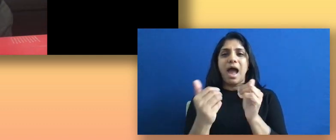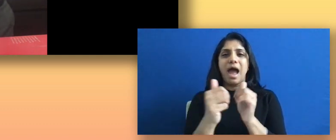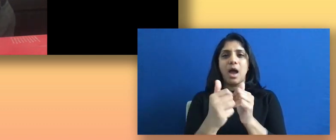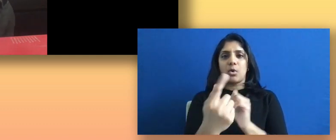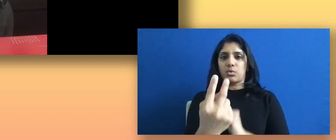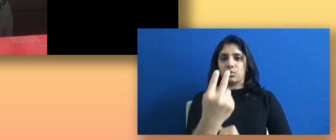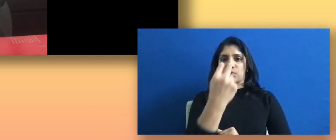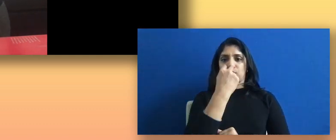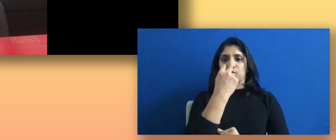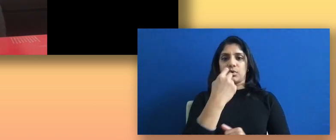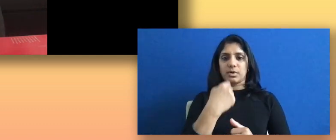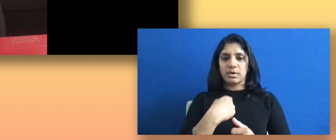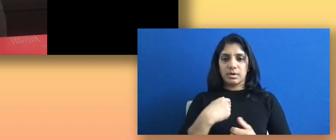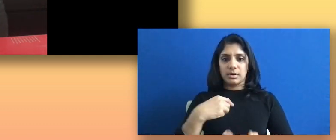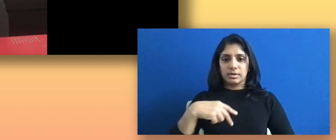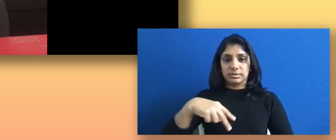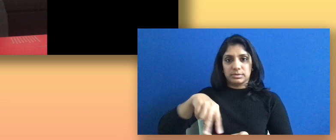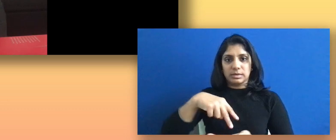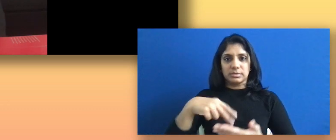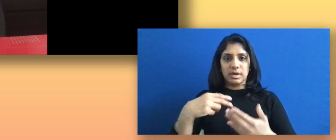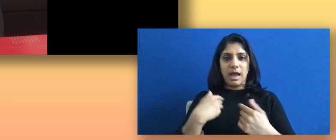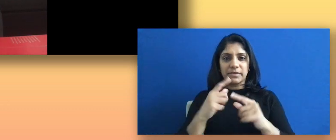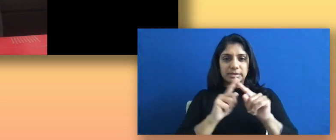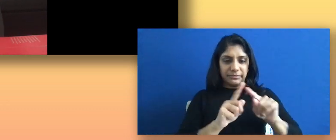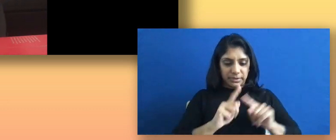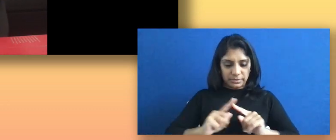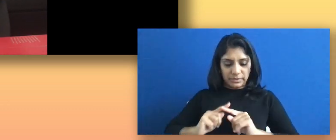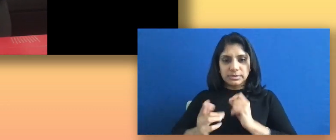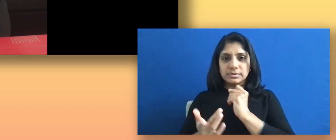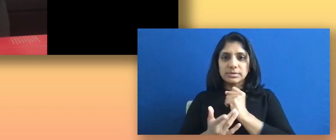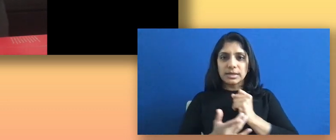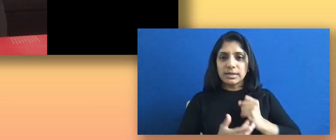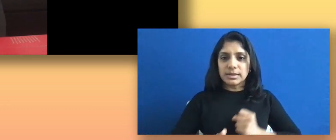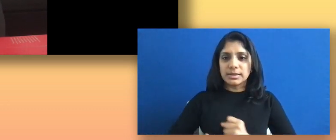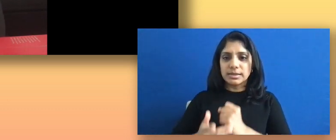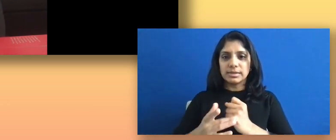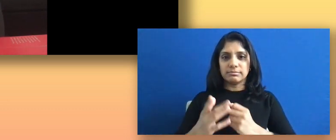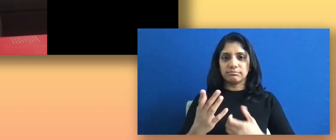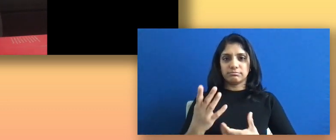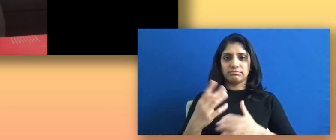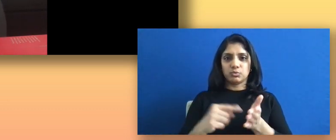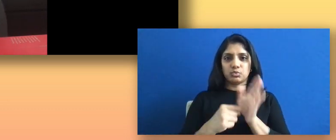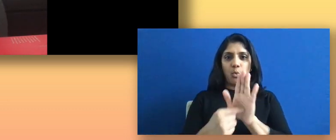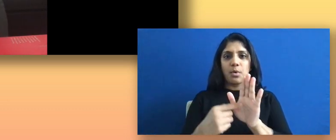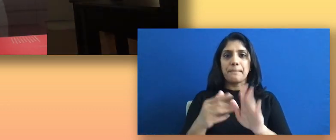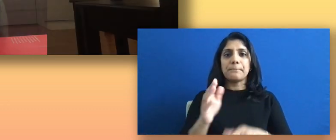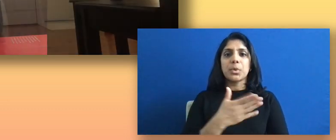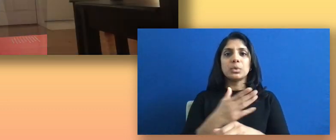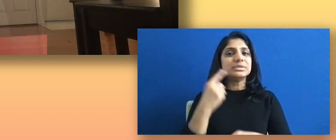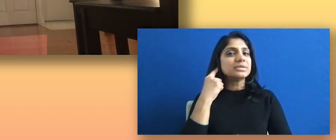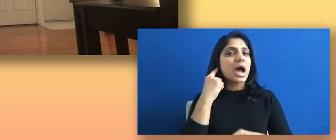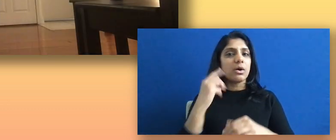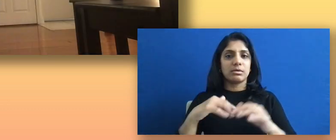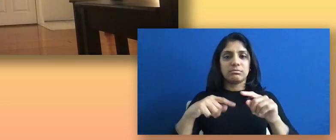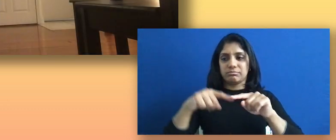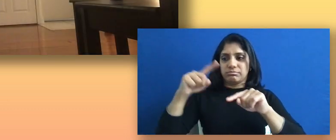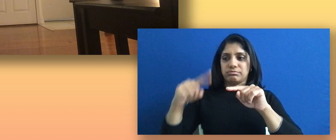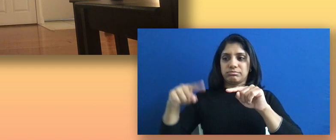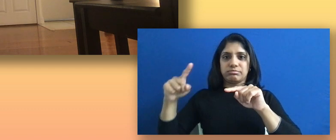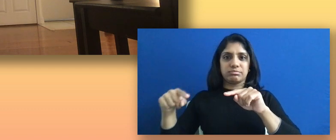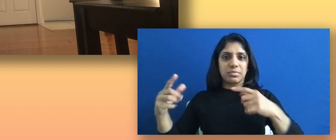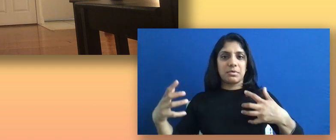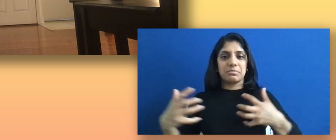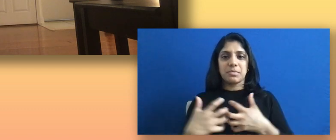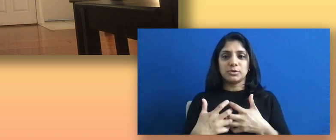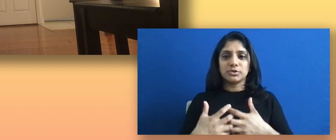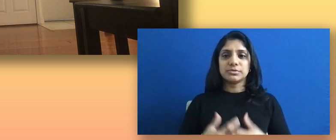the audience and the dancer. Instructions on how to tune their mind and body and soul.